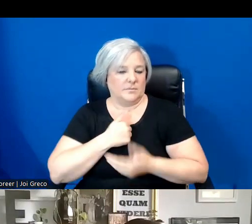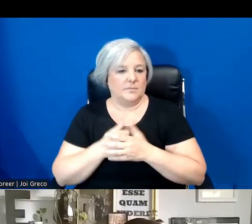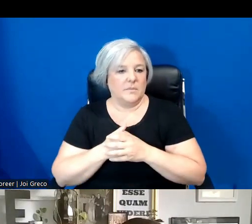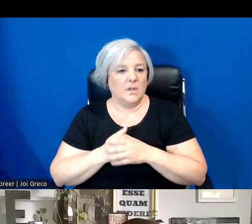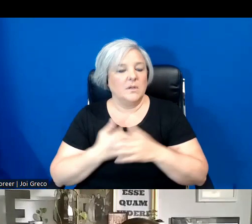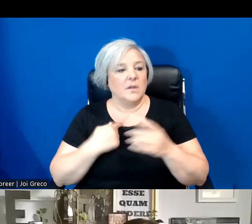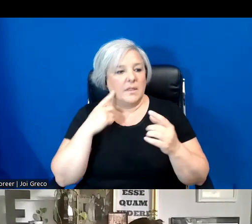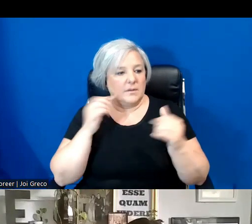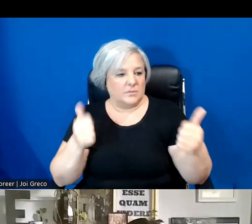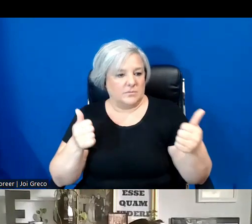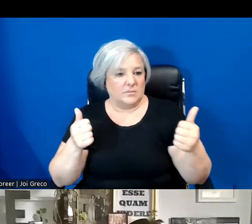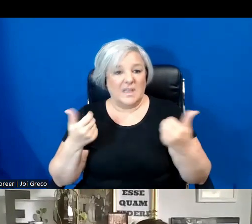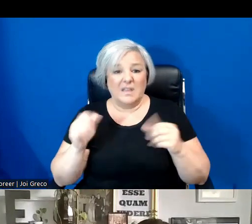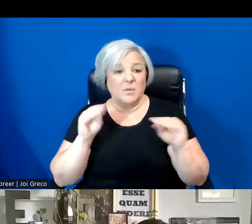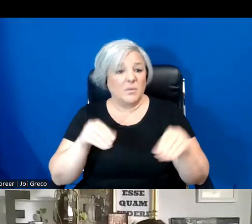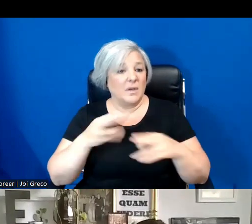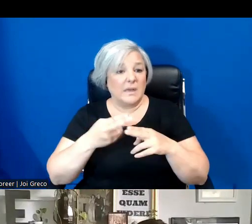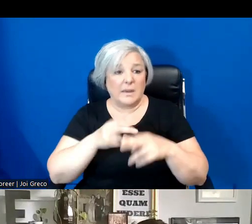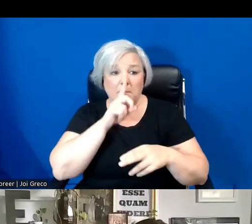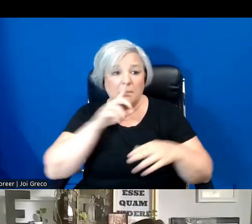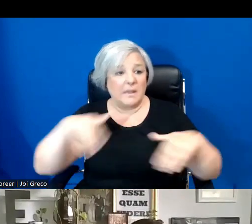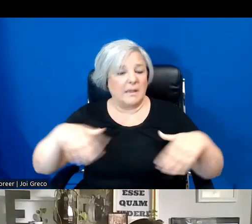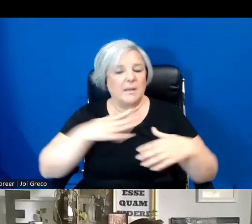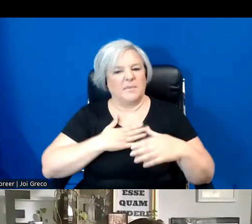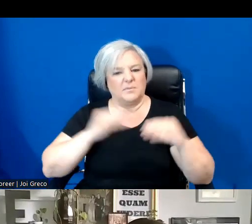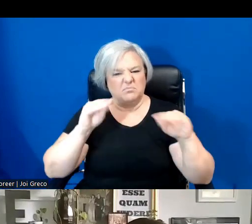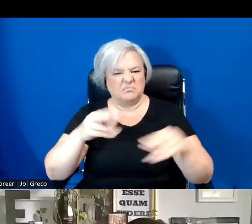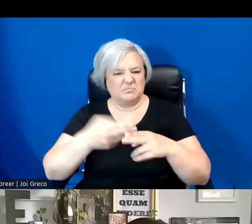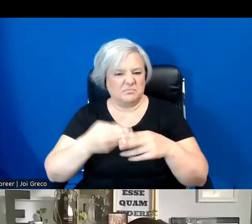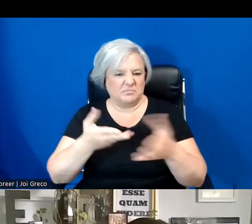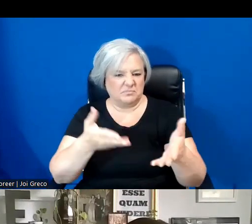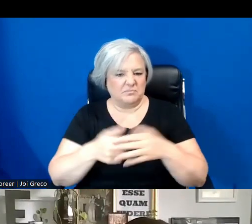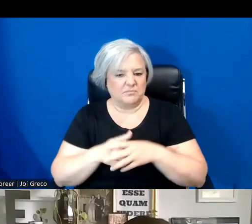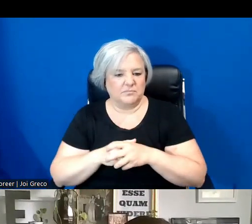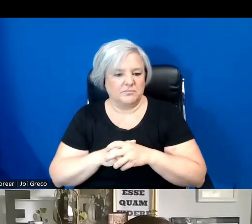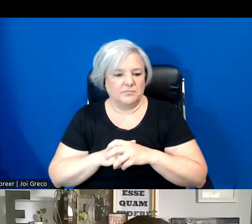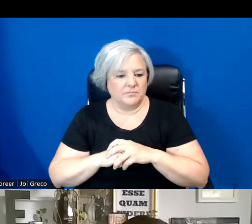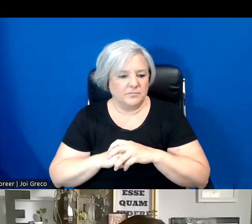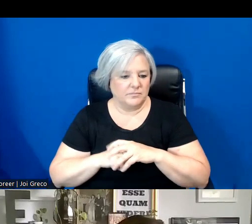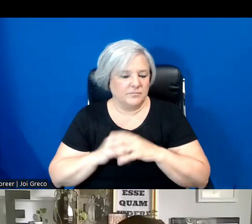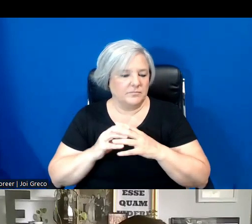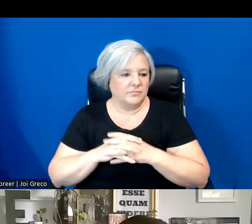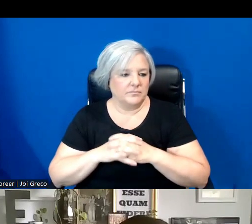think we're good on that. If you haven't put your name in the chat, I encourage you to do so. Next slide, please.